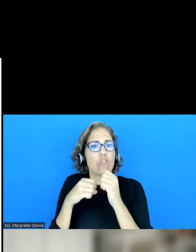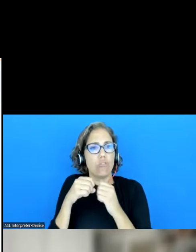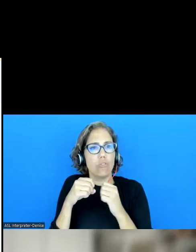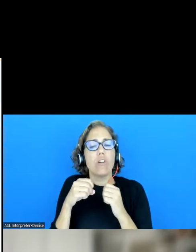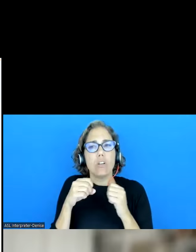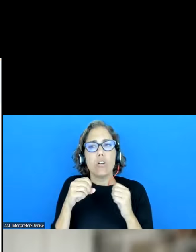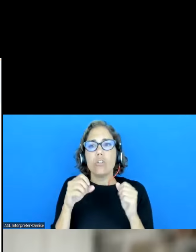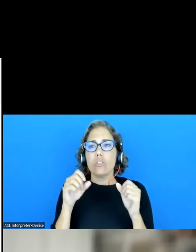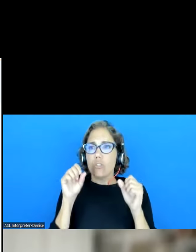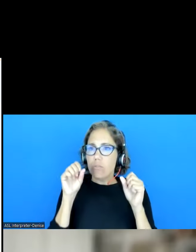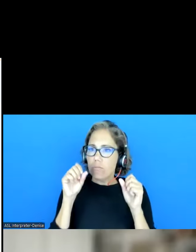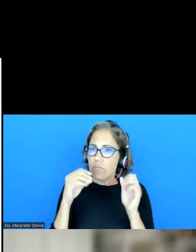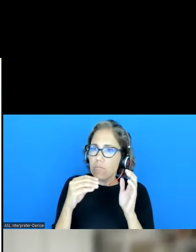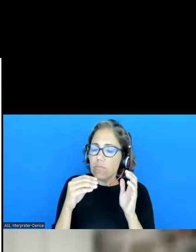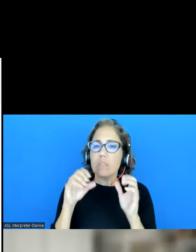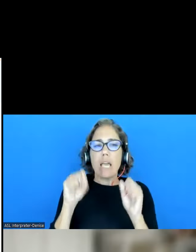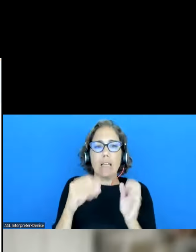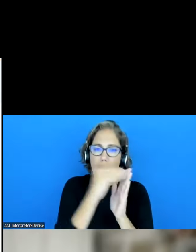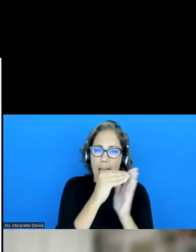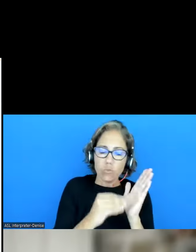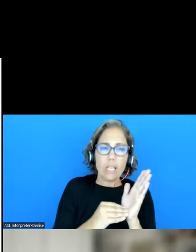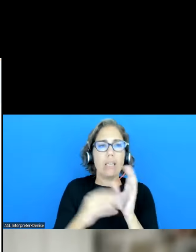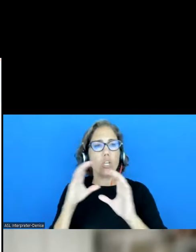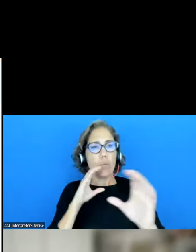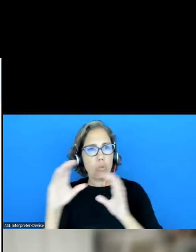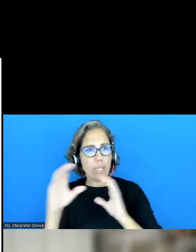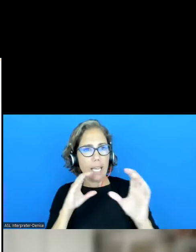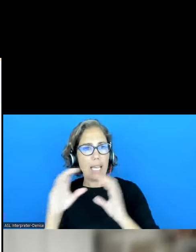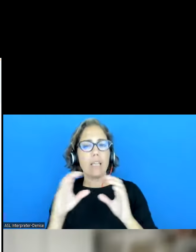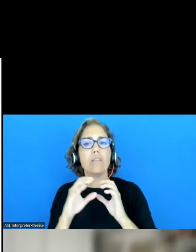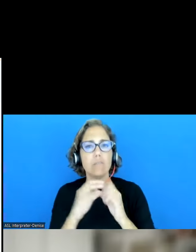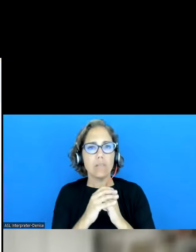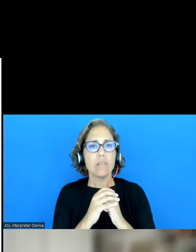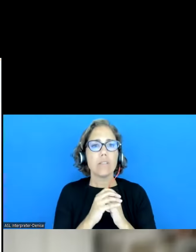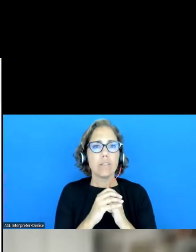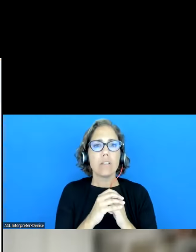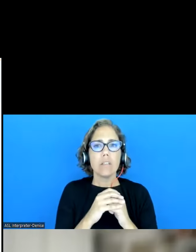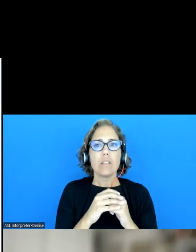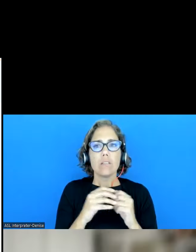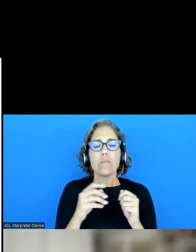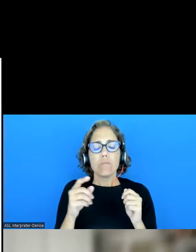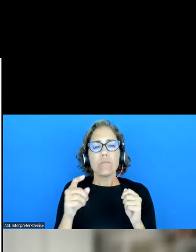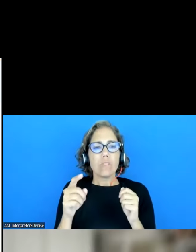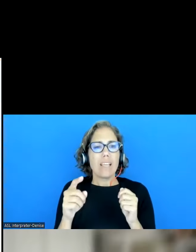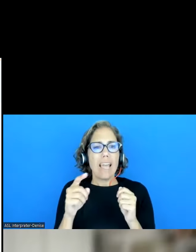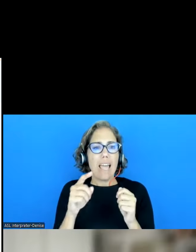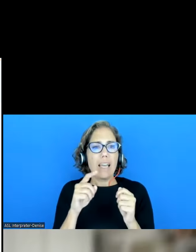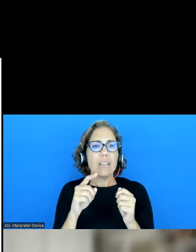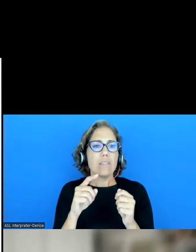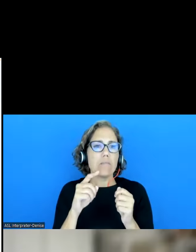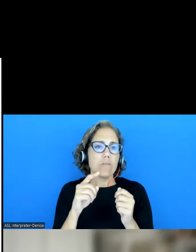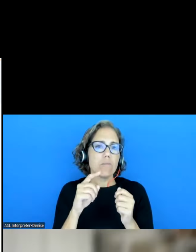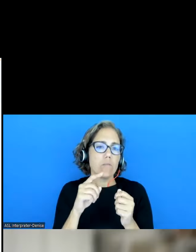annotate, communicate, and list all these requirements.